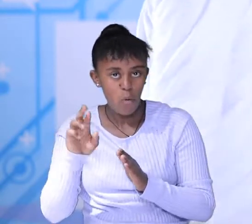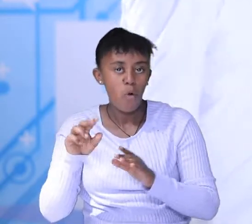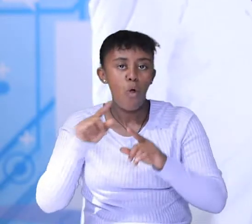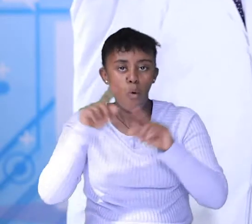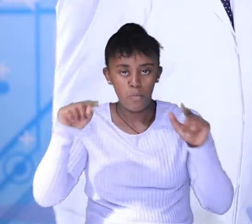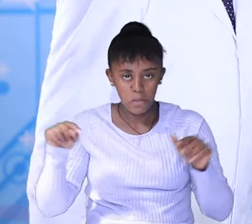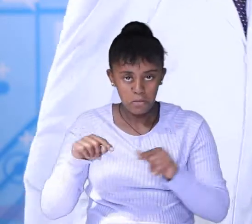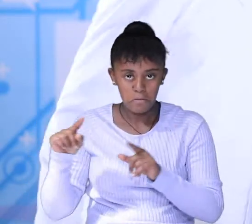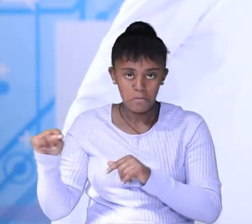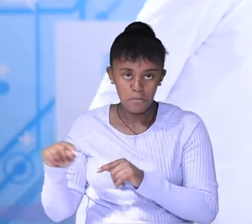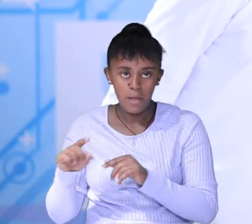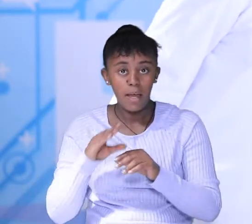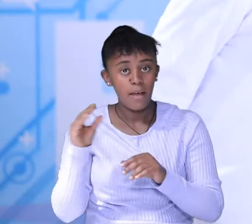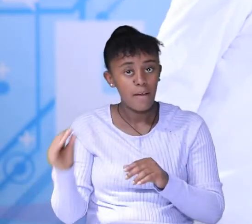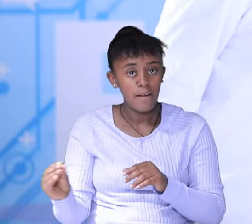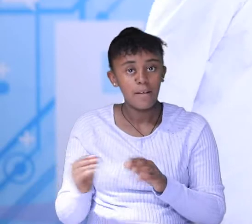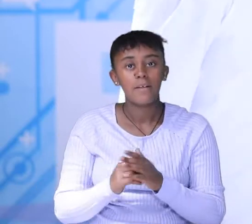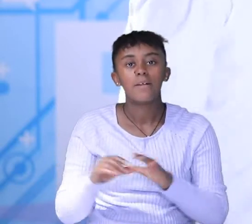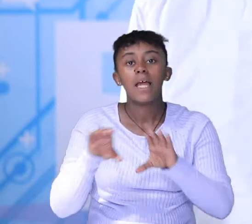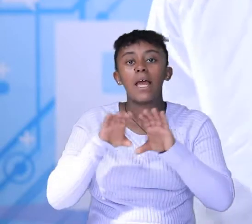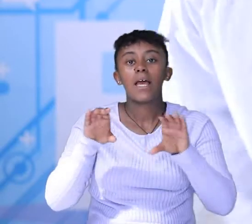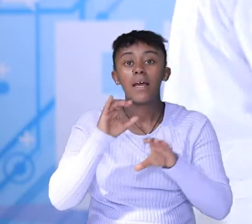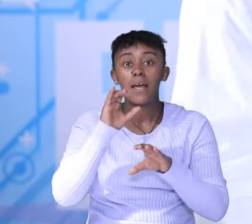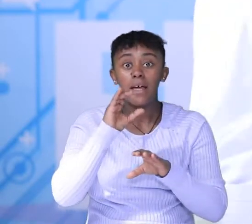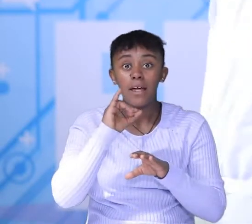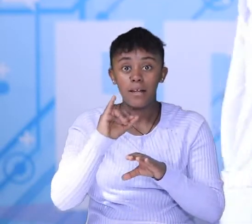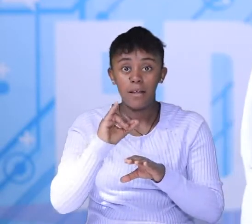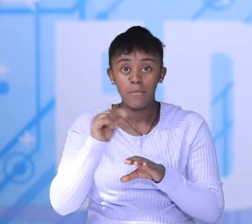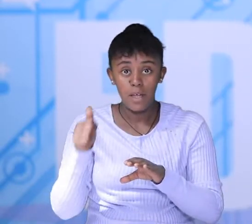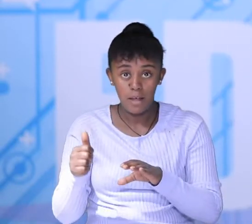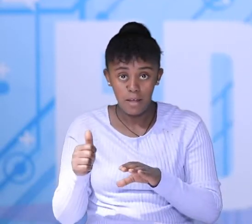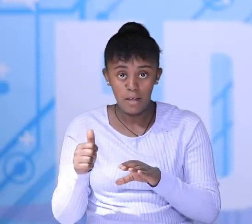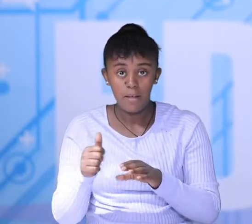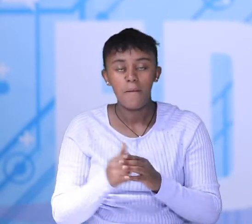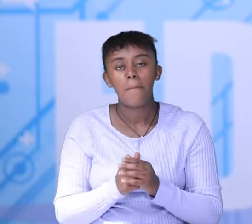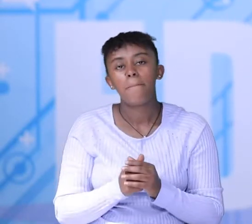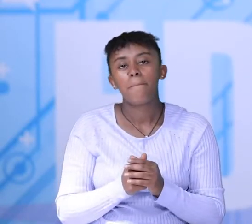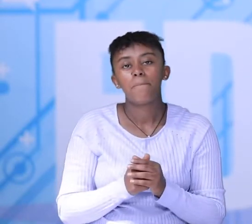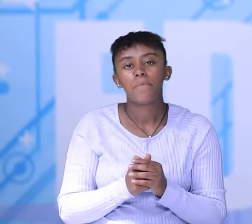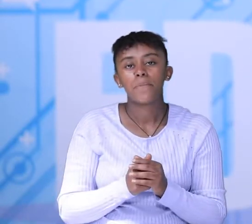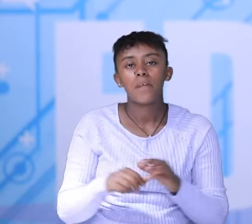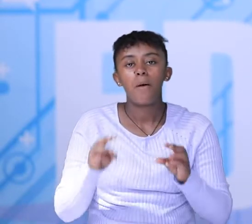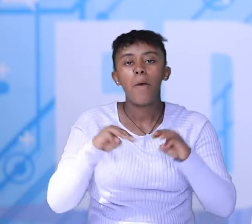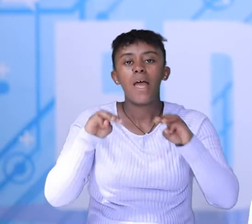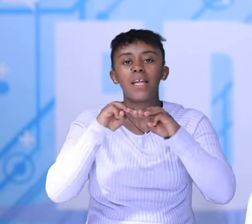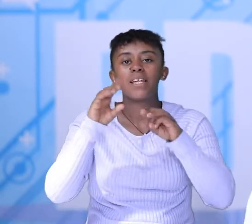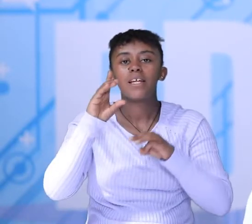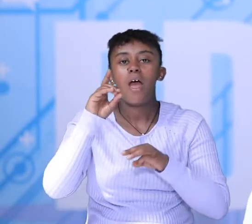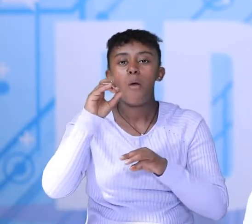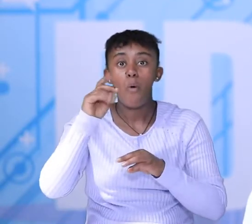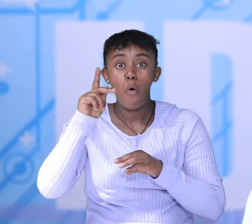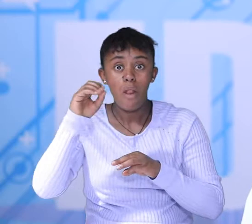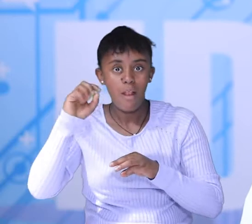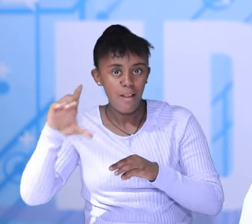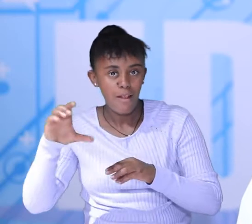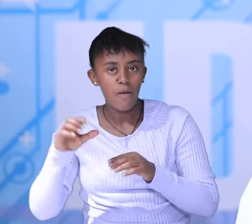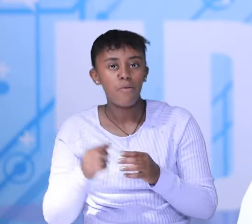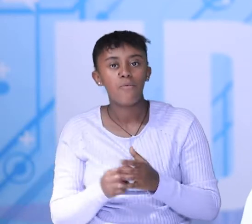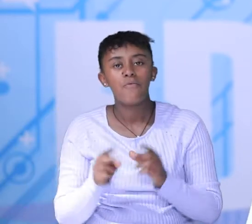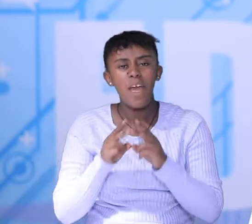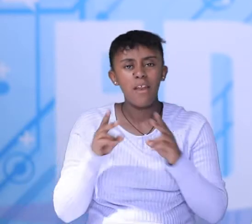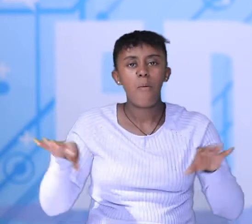L. Okay? It's possible to find the force on current carrying conductor. It's possible to find magnetic force on a